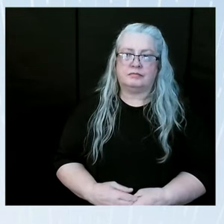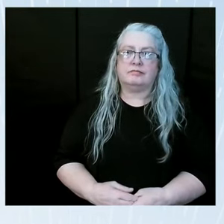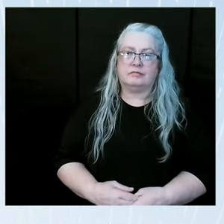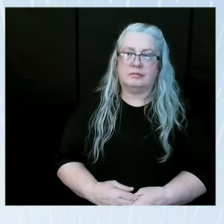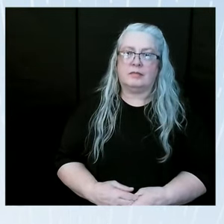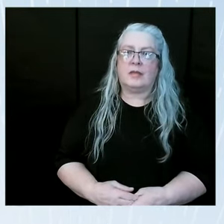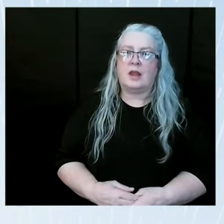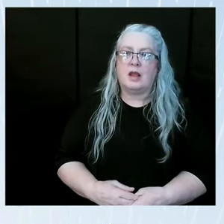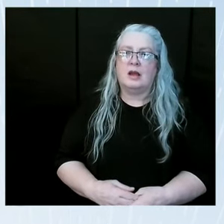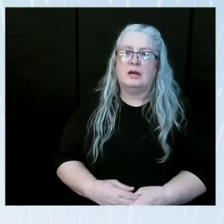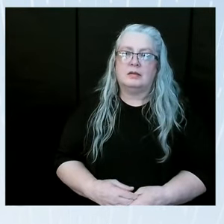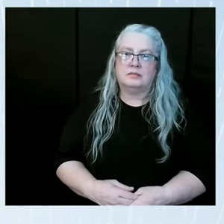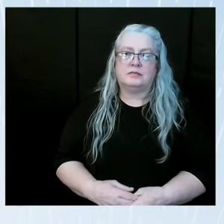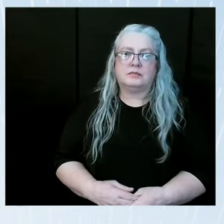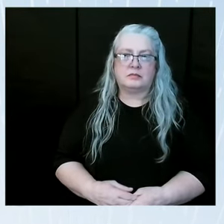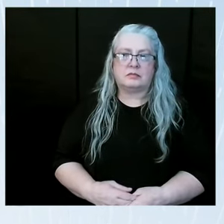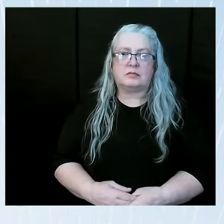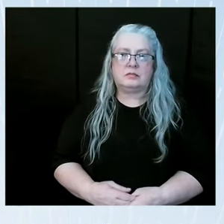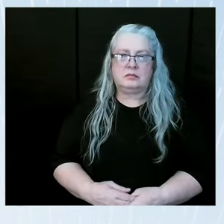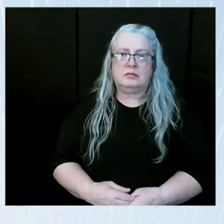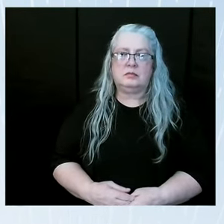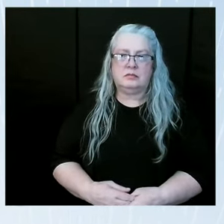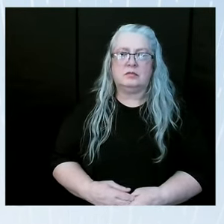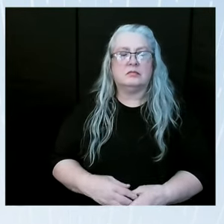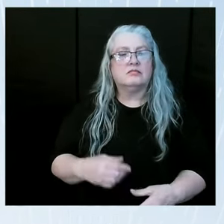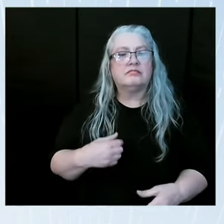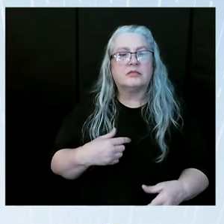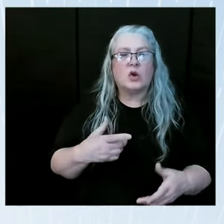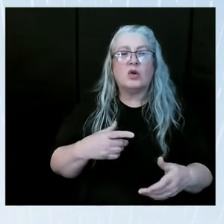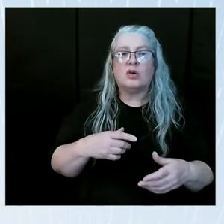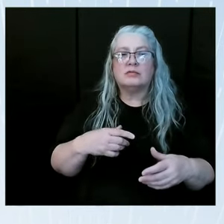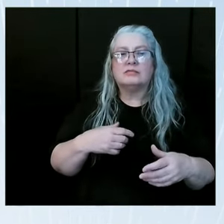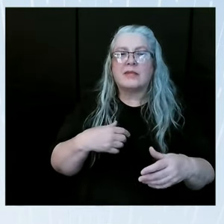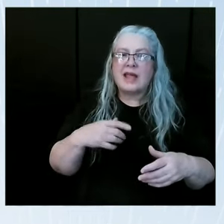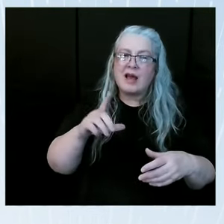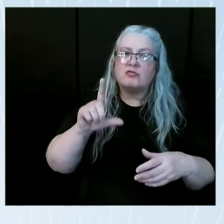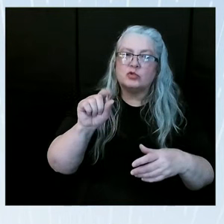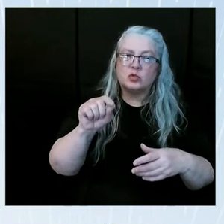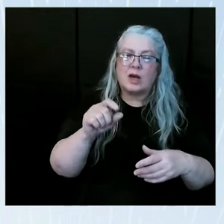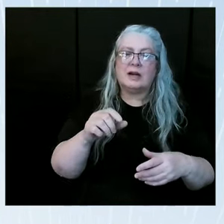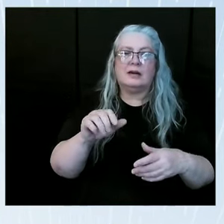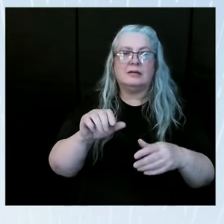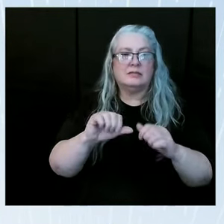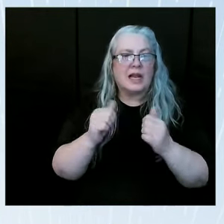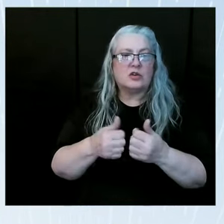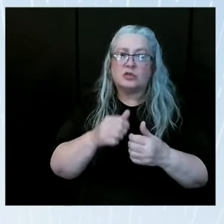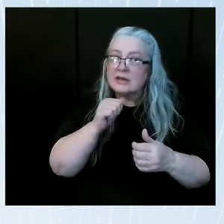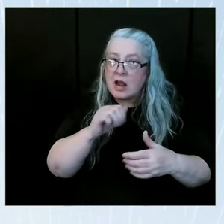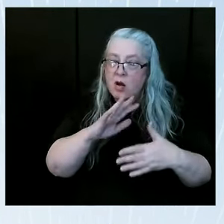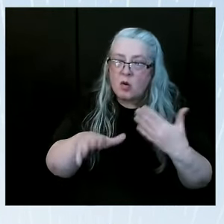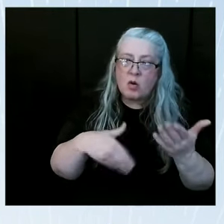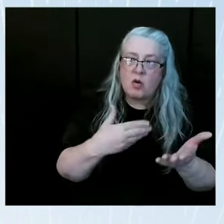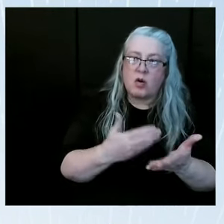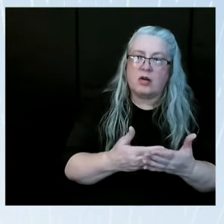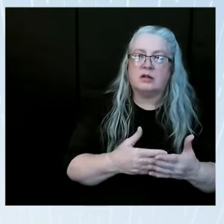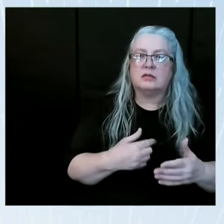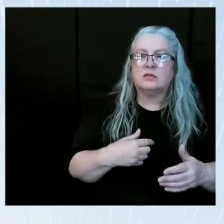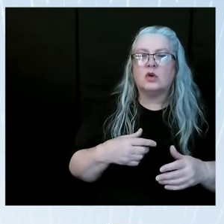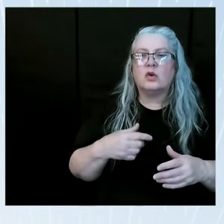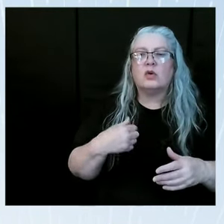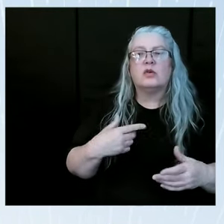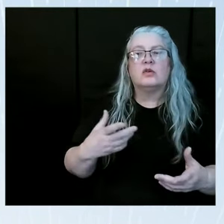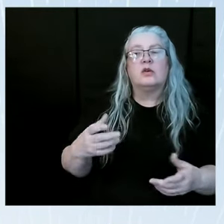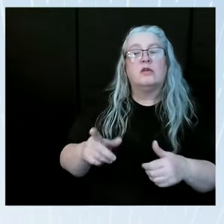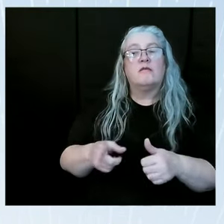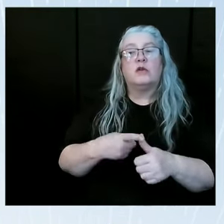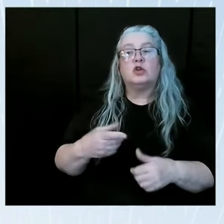effort. Before I go around, I'm going to use the prerogative of the chair to call upon myself, representing the State Department, to give you a brief